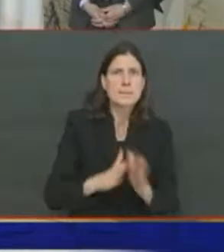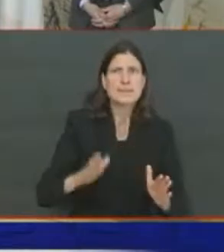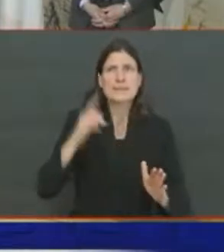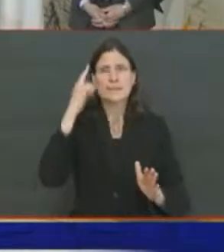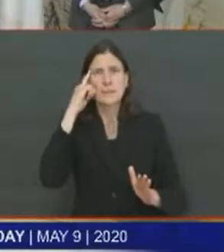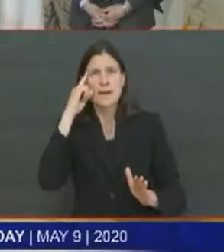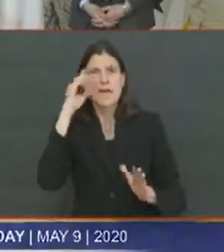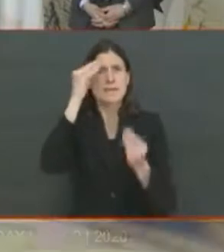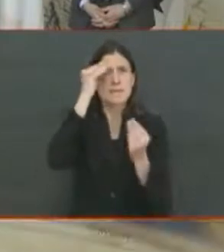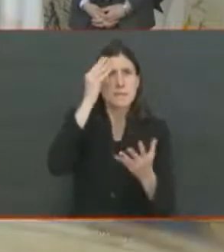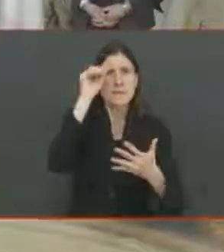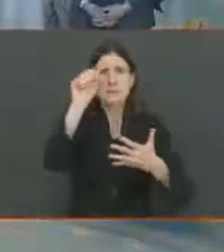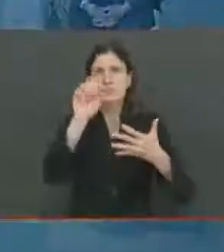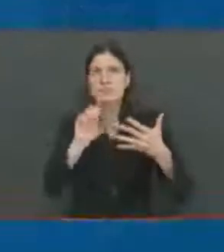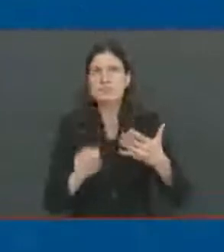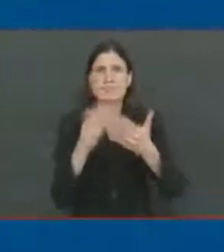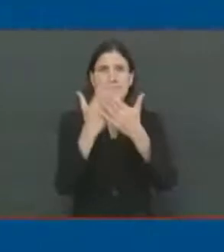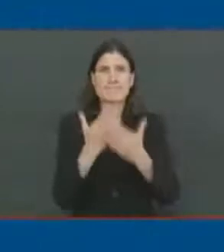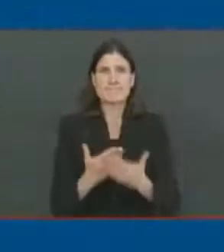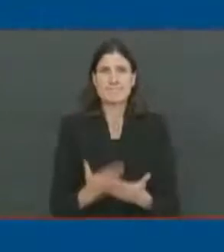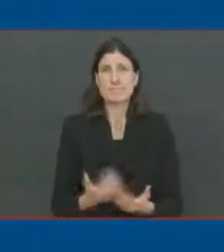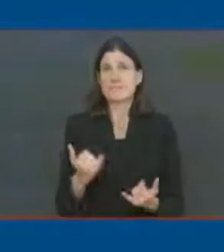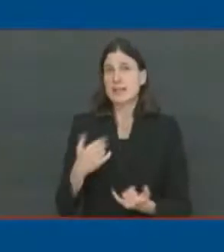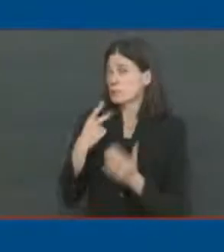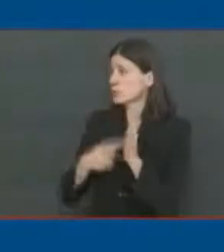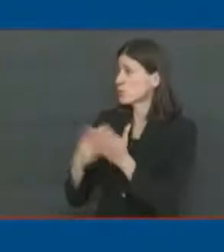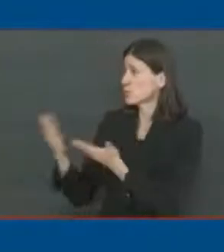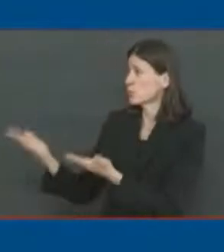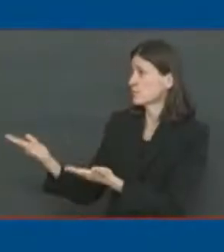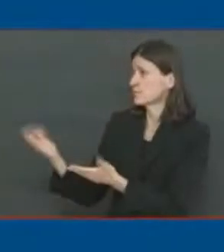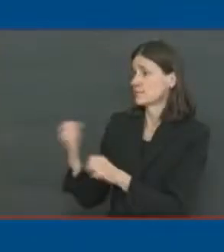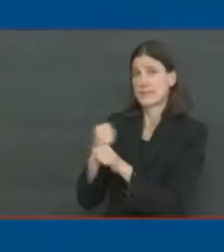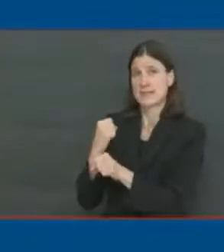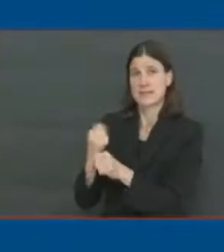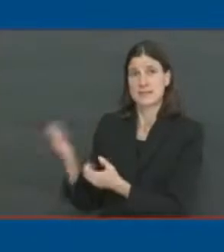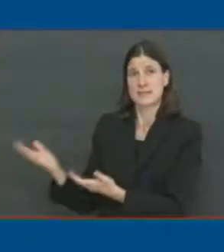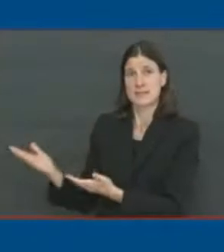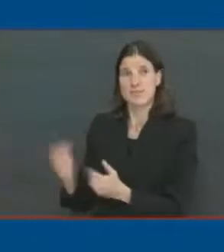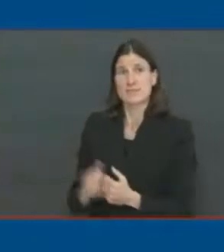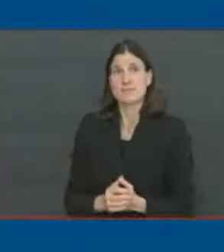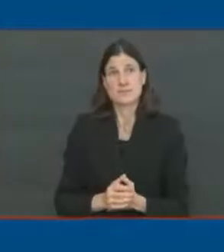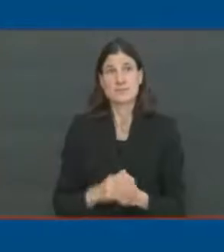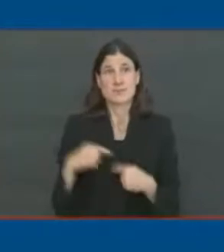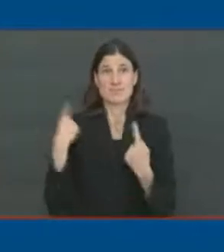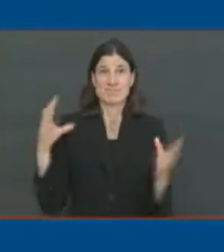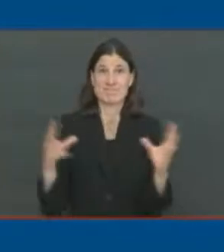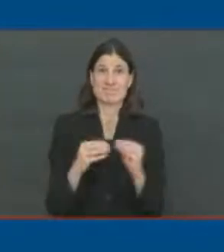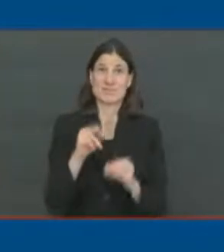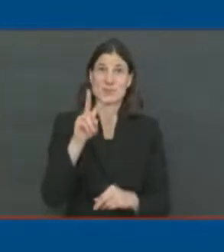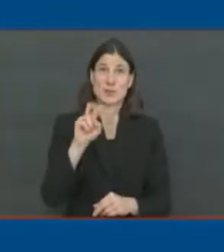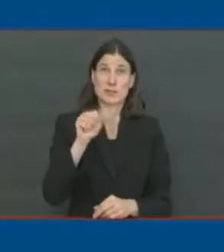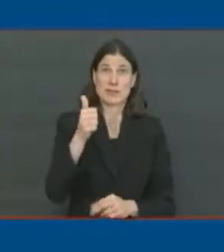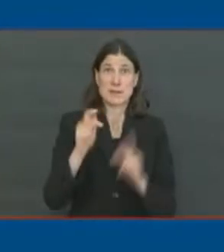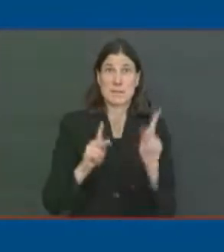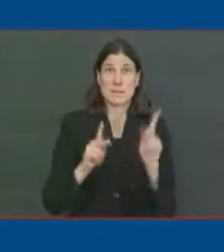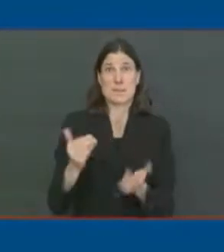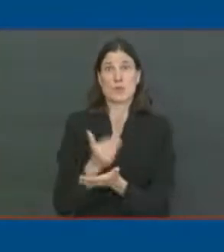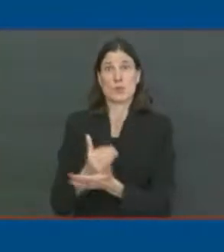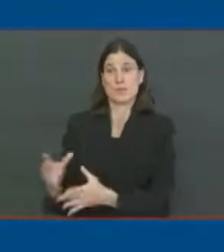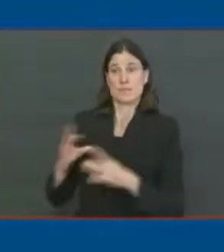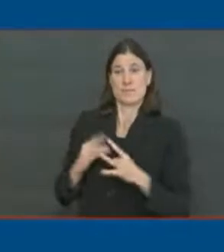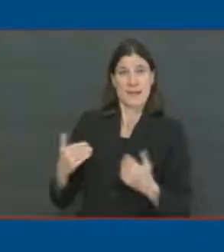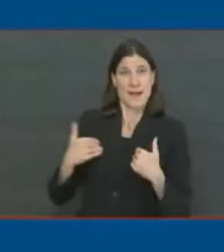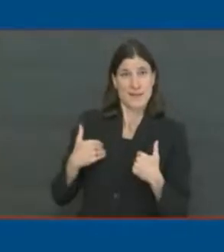with the data, which is on the screen. You can see we have another 210 cases to report